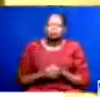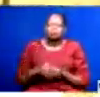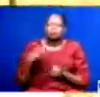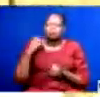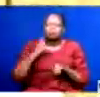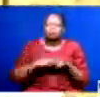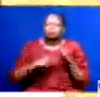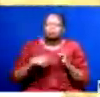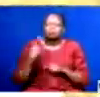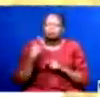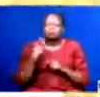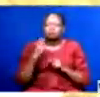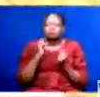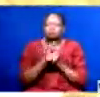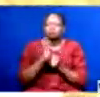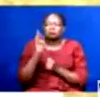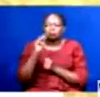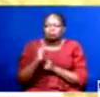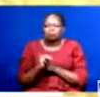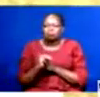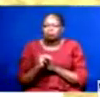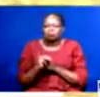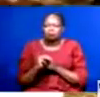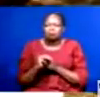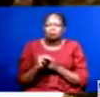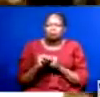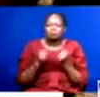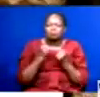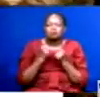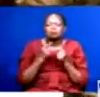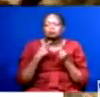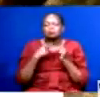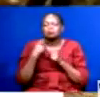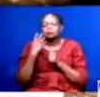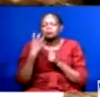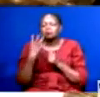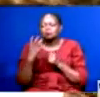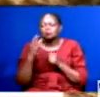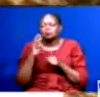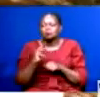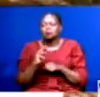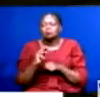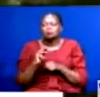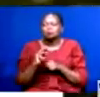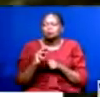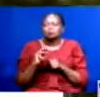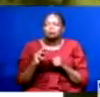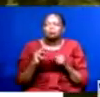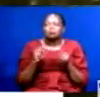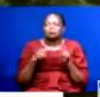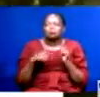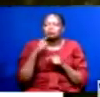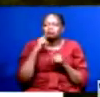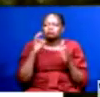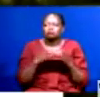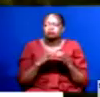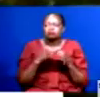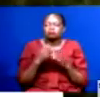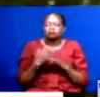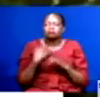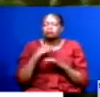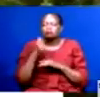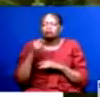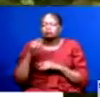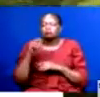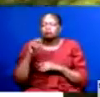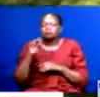senior 13-kilometer races. Kiprotich clocked 44 minutes 7.4 seconds to win the men's race, ahead of Patrick Kipngeno